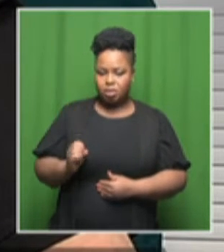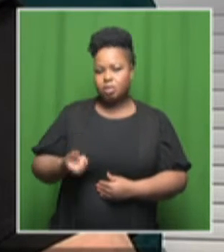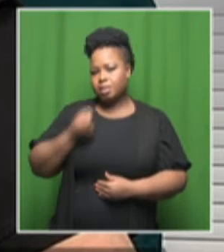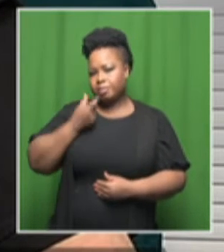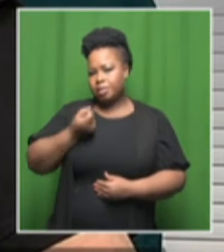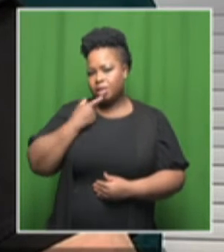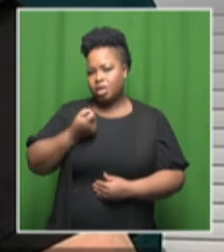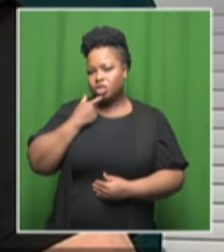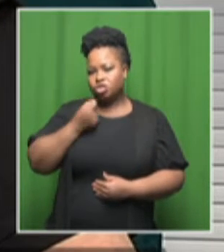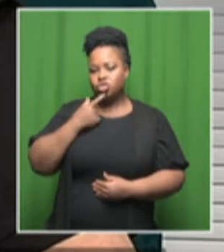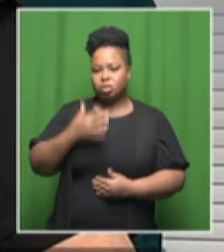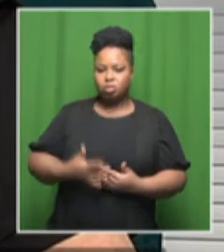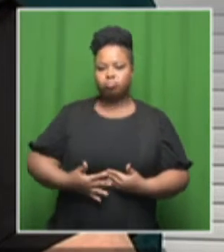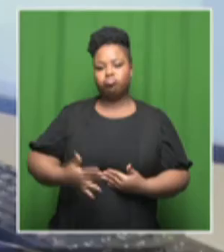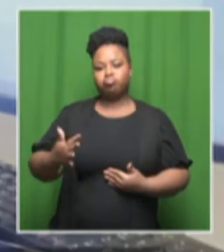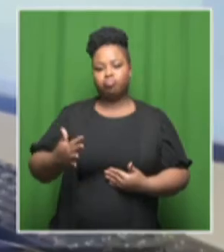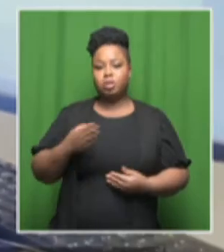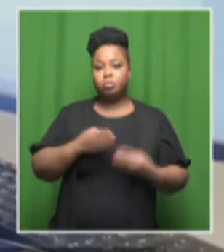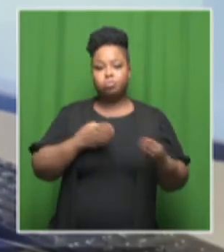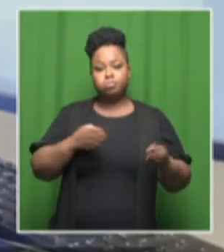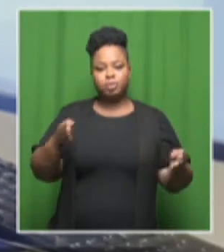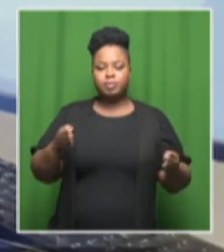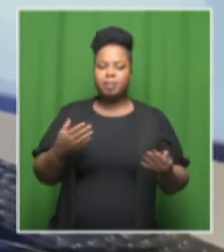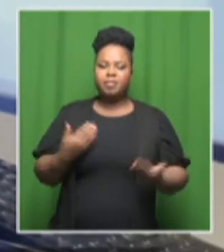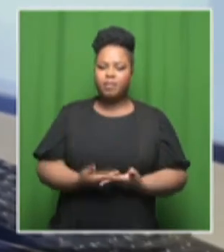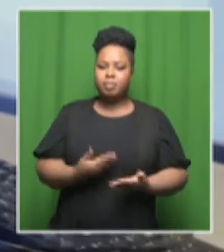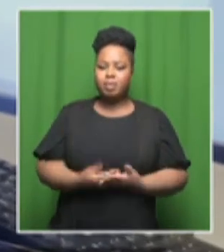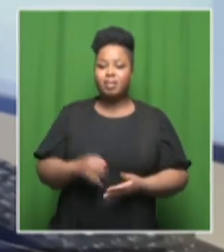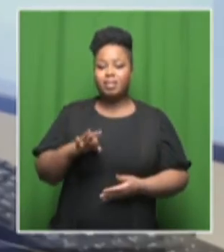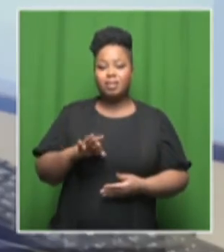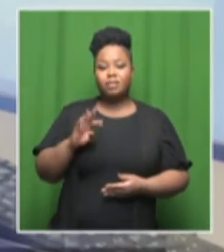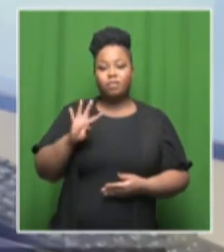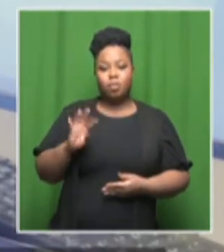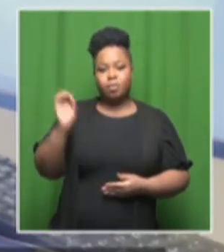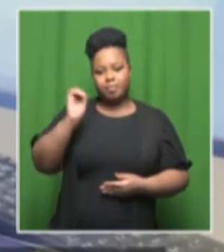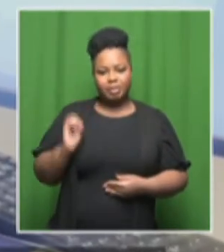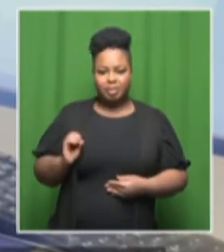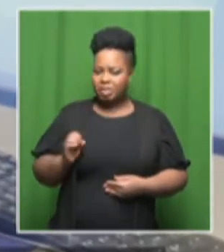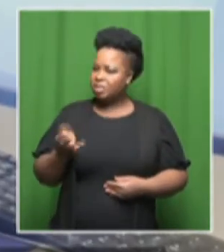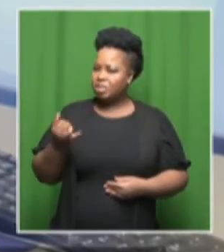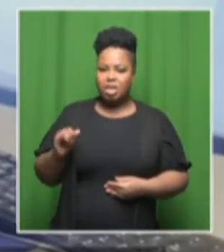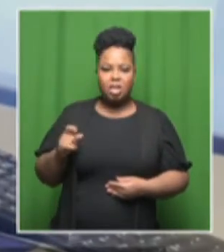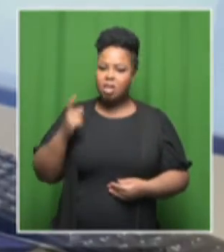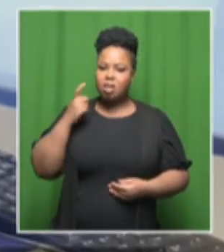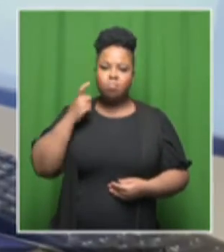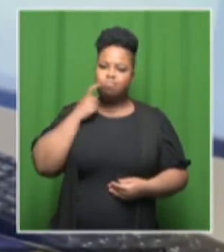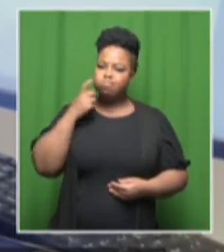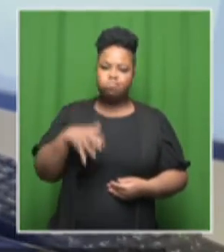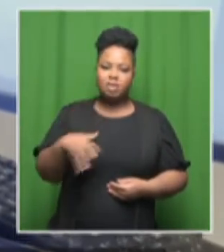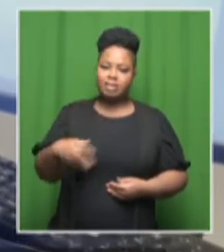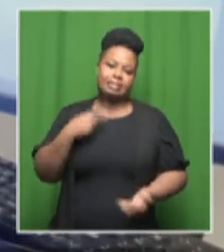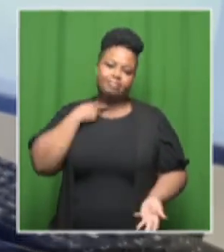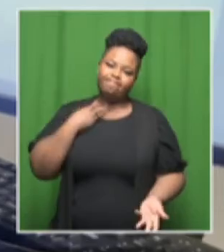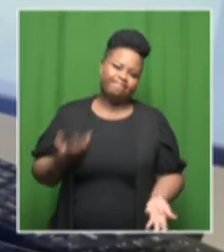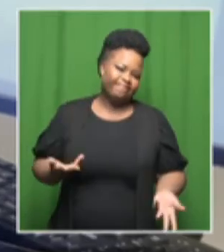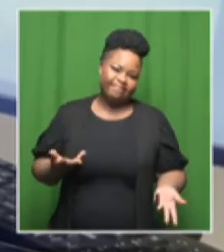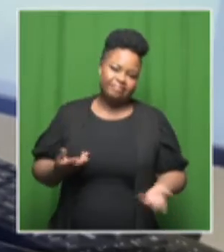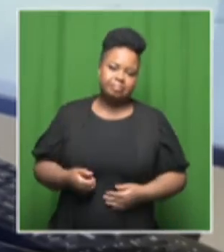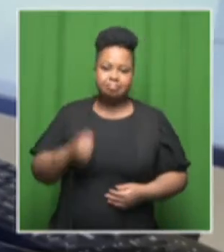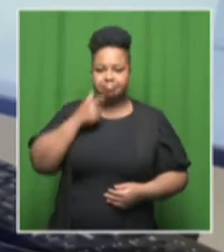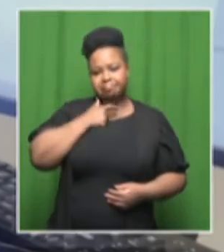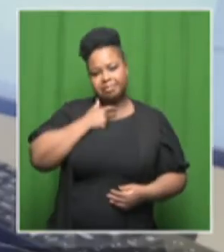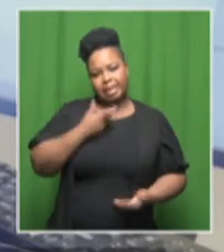medications, etc., that's available, 34% of patients still don't fall pregnant, which is very